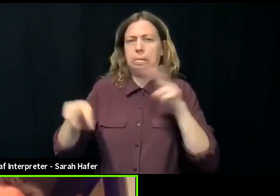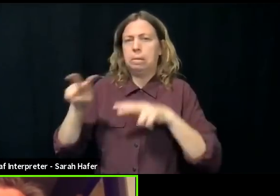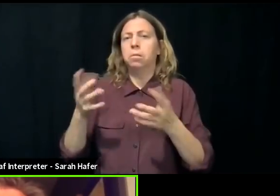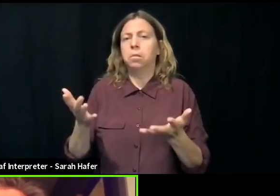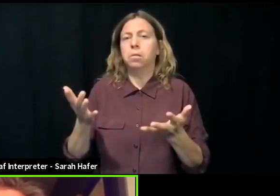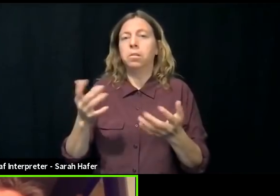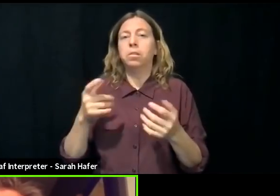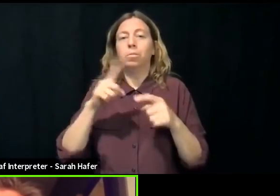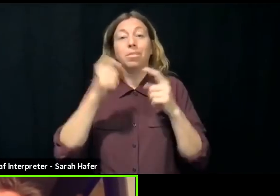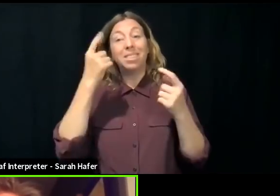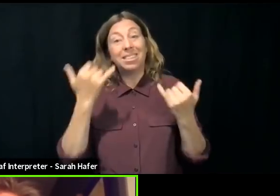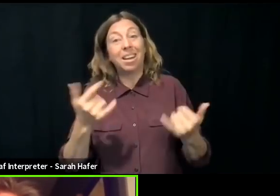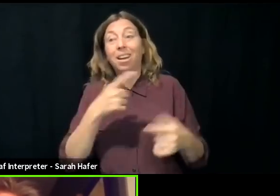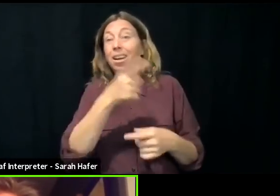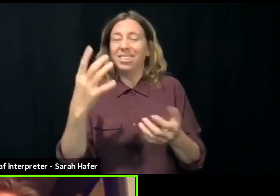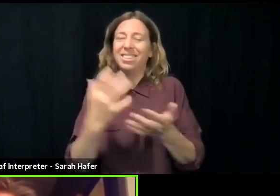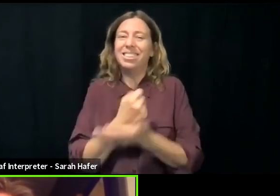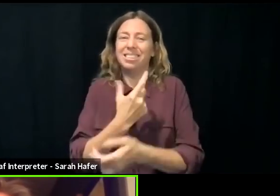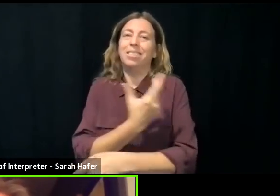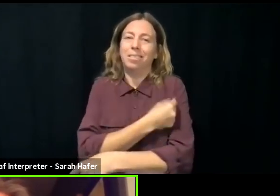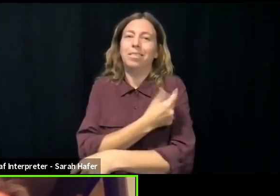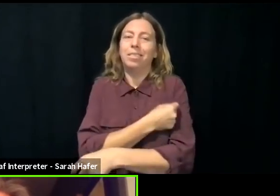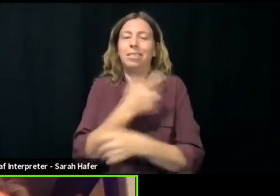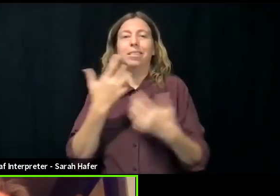against what's circulating in the state of Oregon.